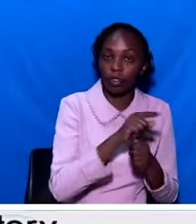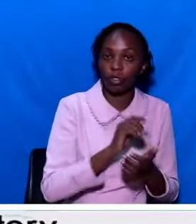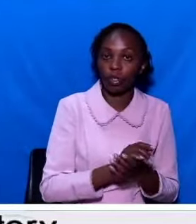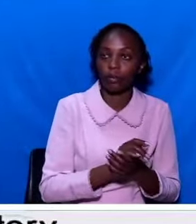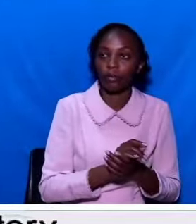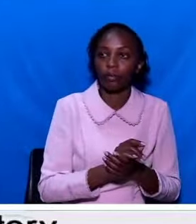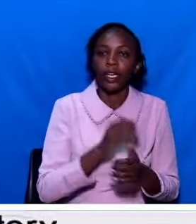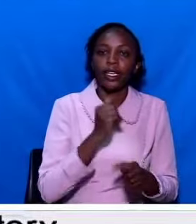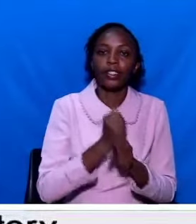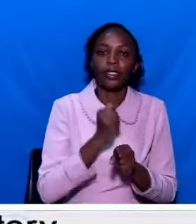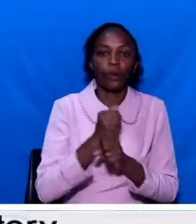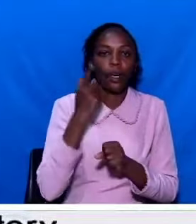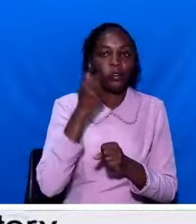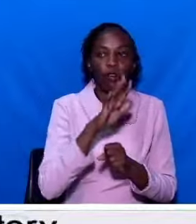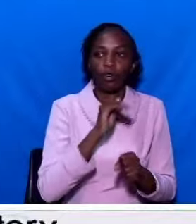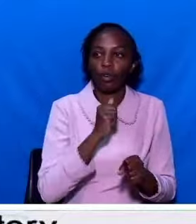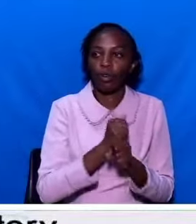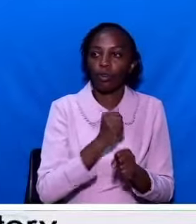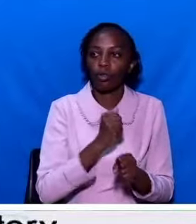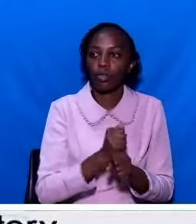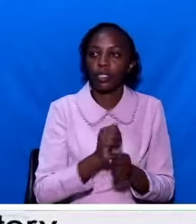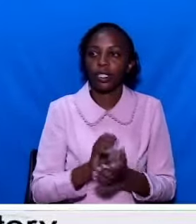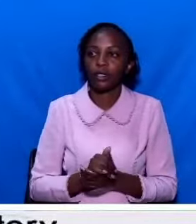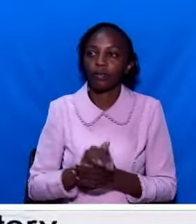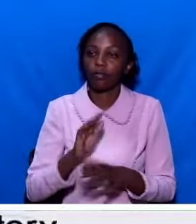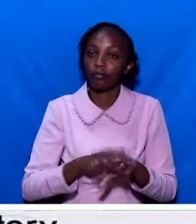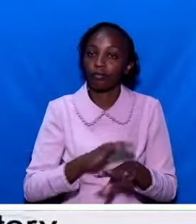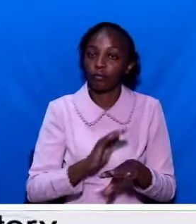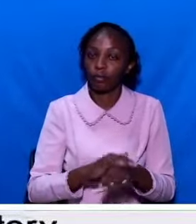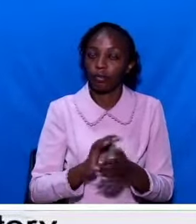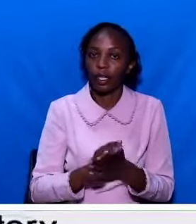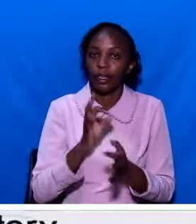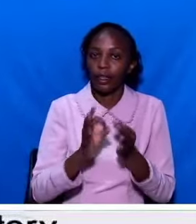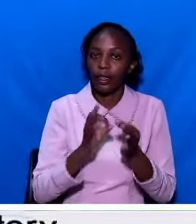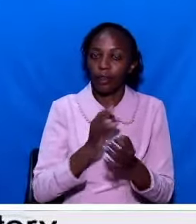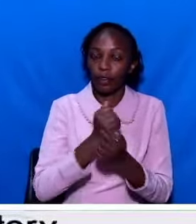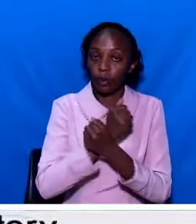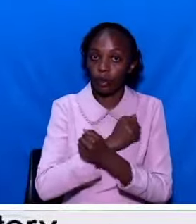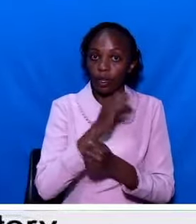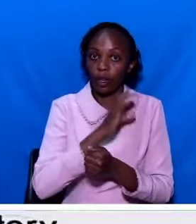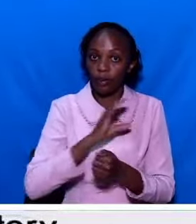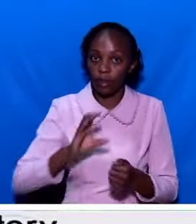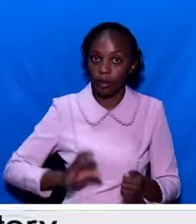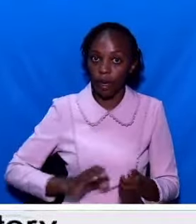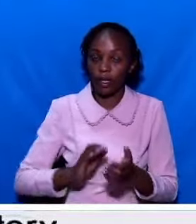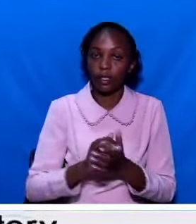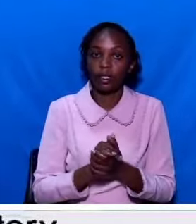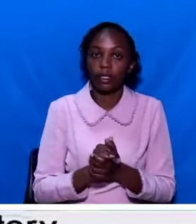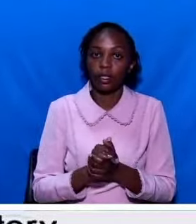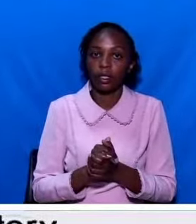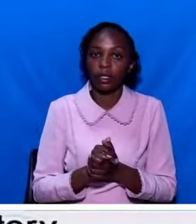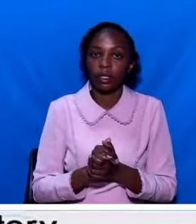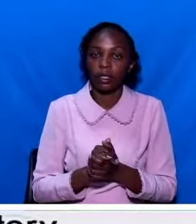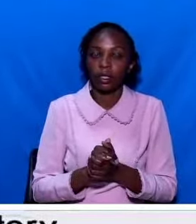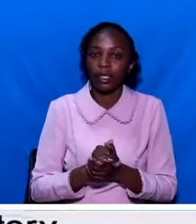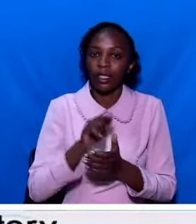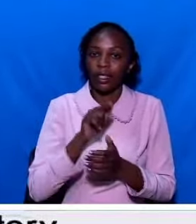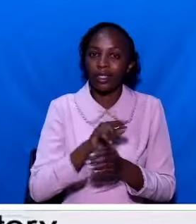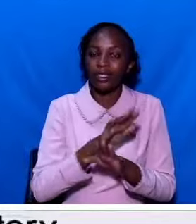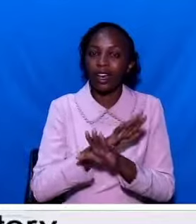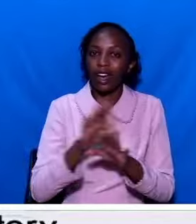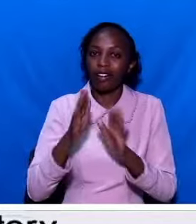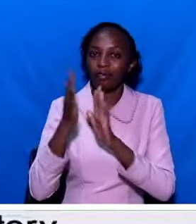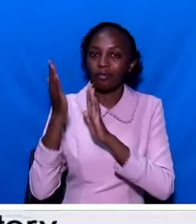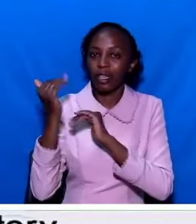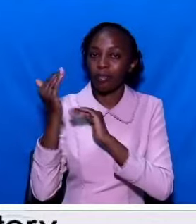It is working for your good. As long as you love Christ, these uncertainties will work for your